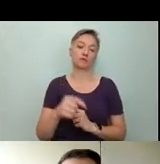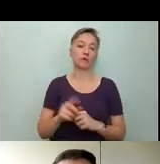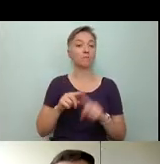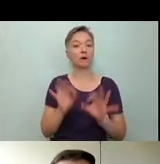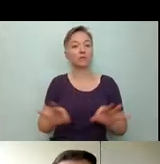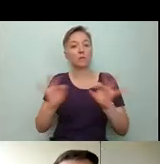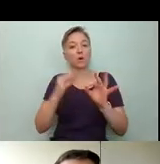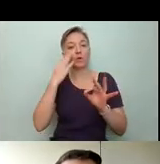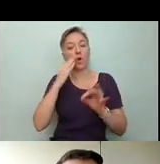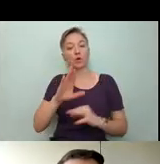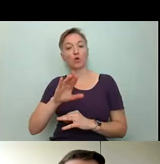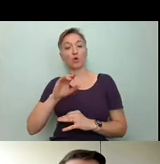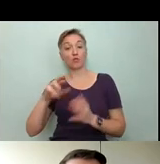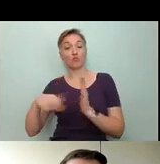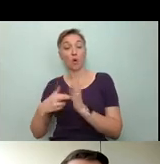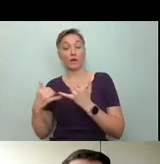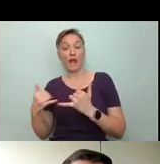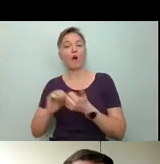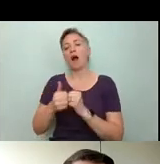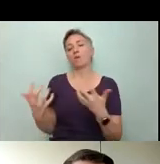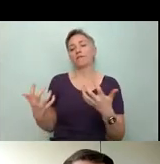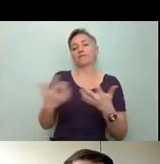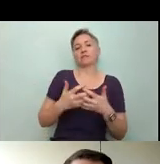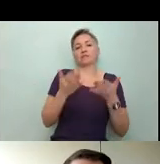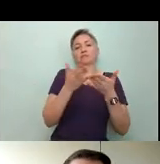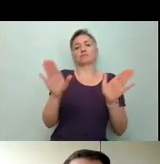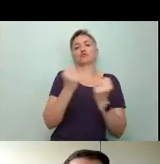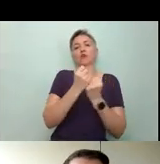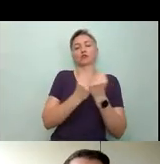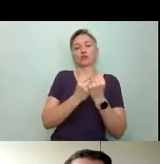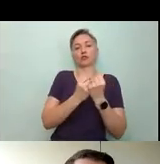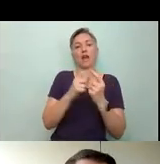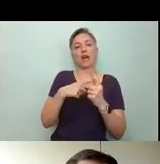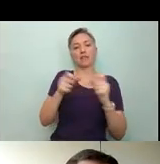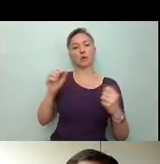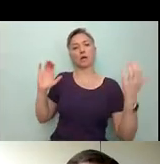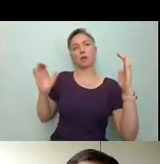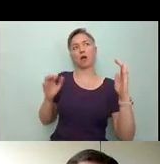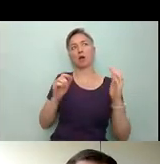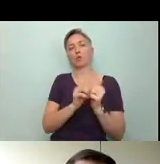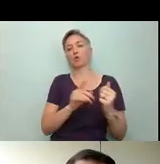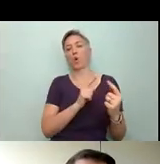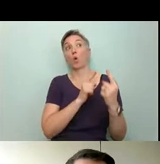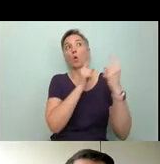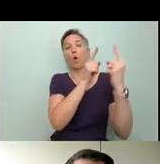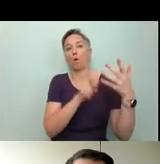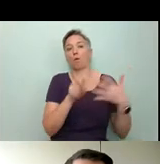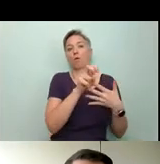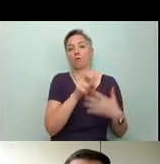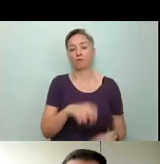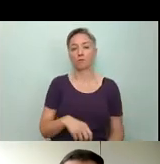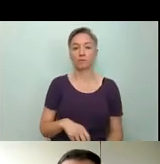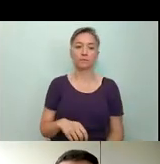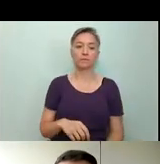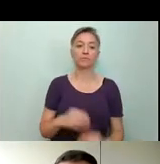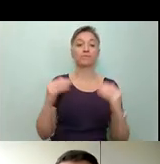into that picture and where the roles you hope to achieve for yourself over time fit. And then finally, we make our way down to the